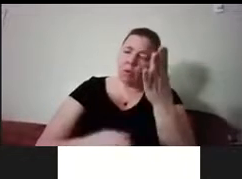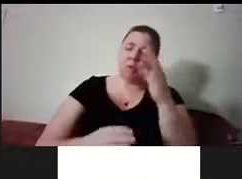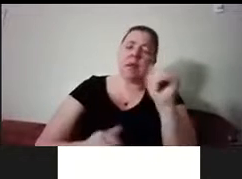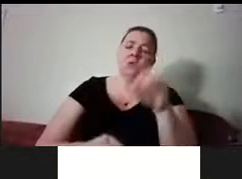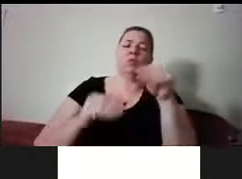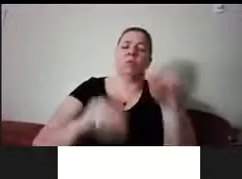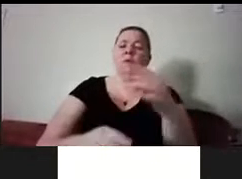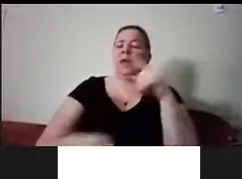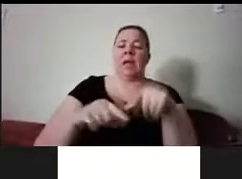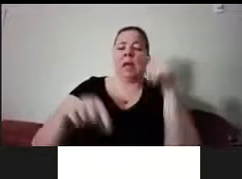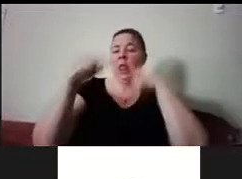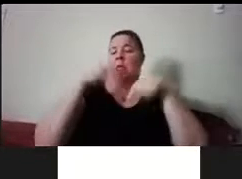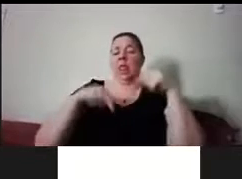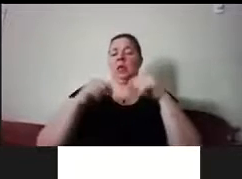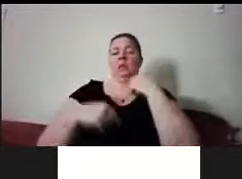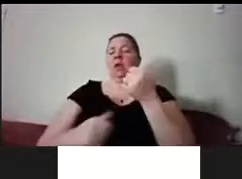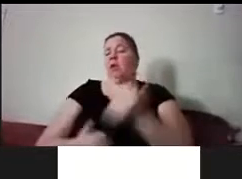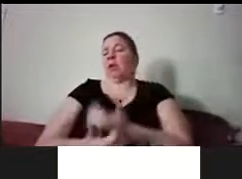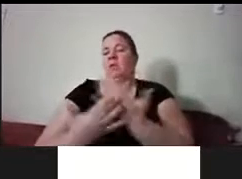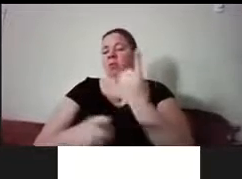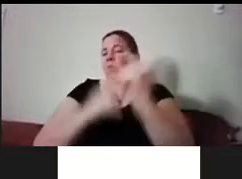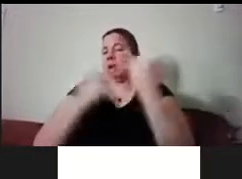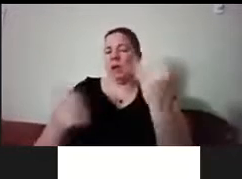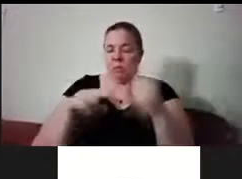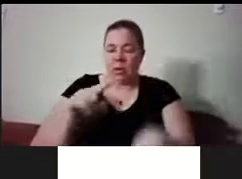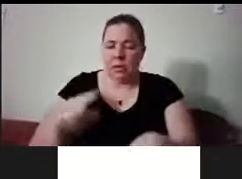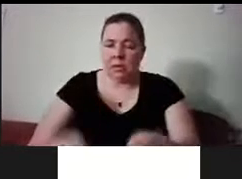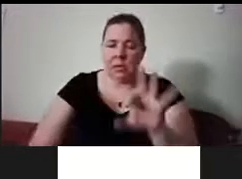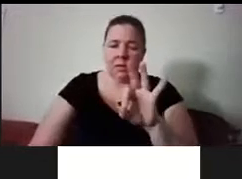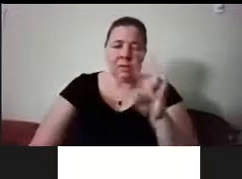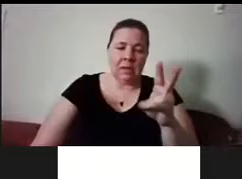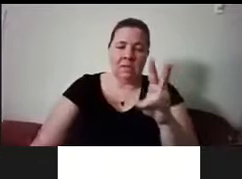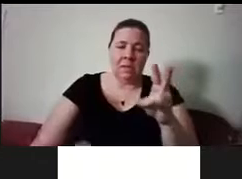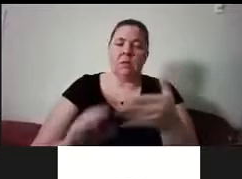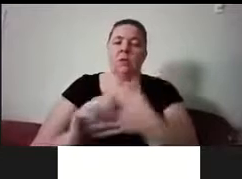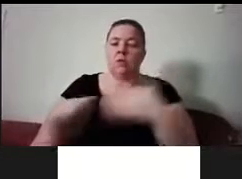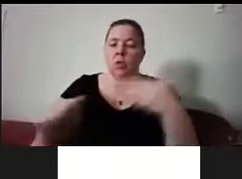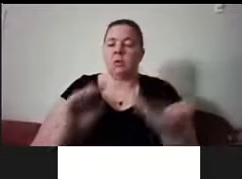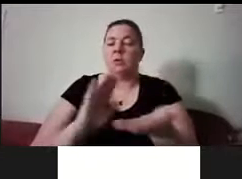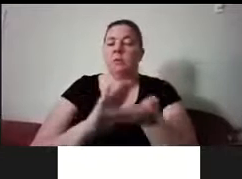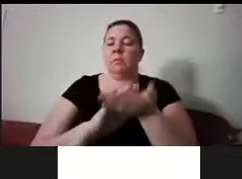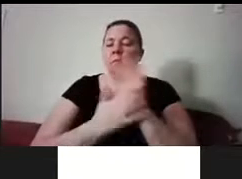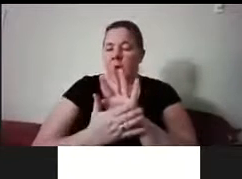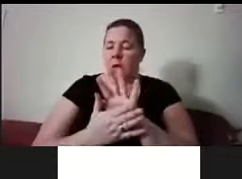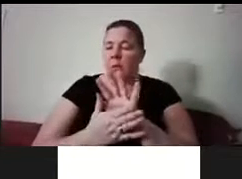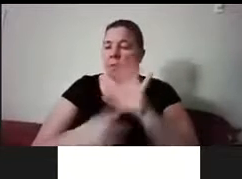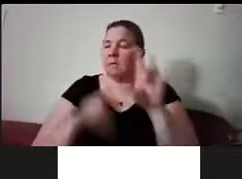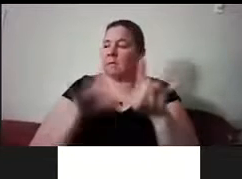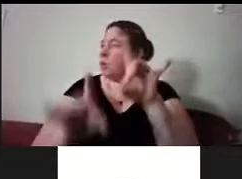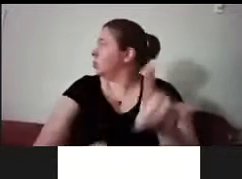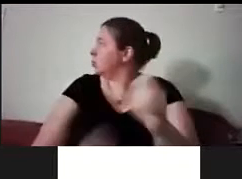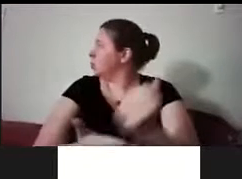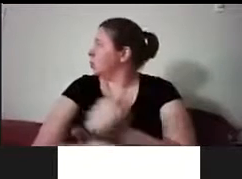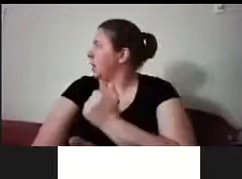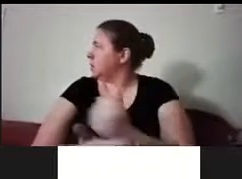we can't go back and start telling you everything from scratch right now. But it's $97 to become a founder. If you want to know that, if you're using a credit debit